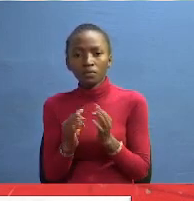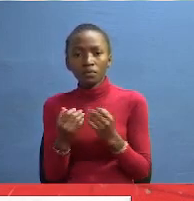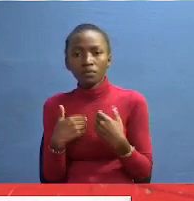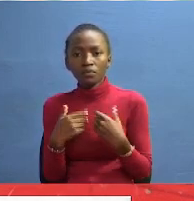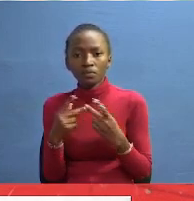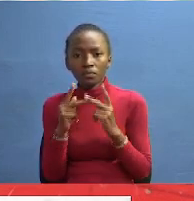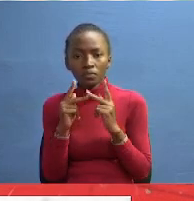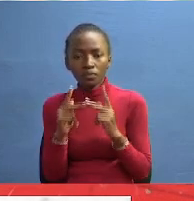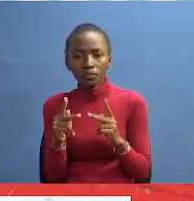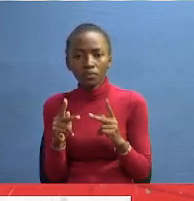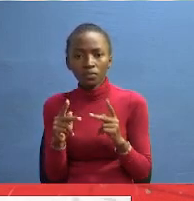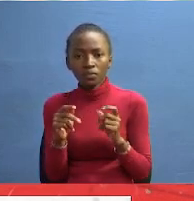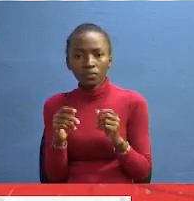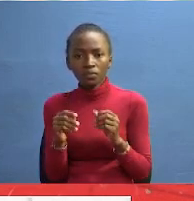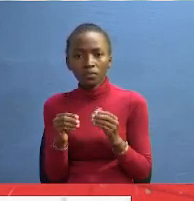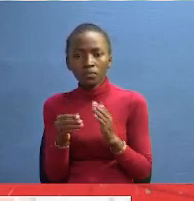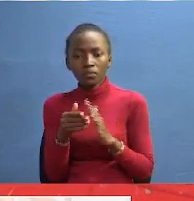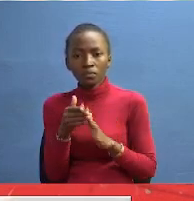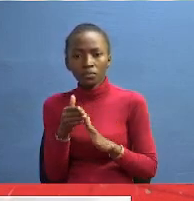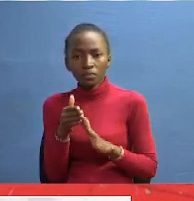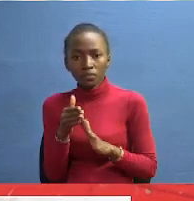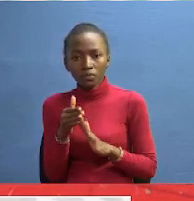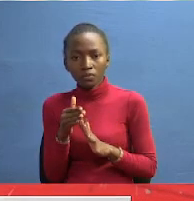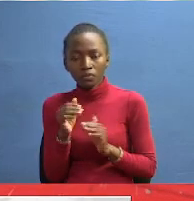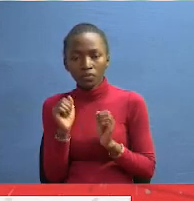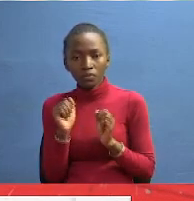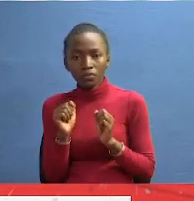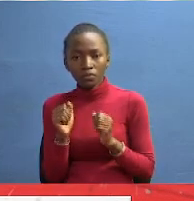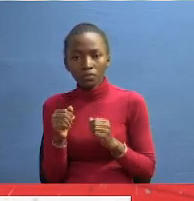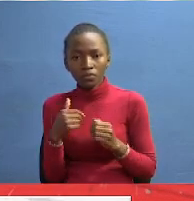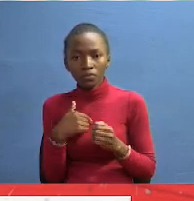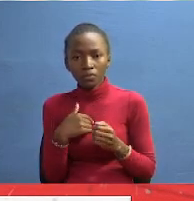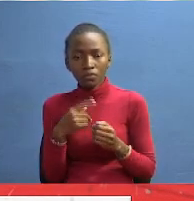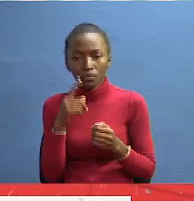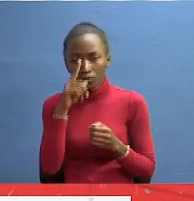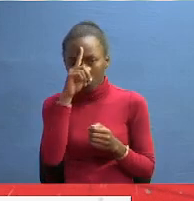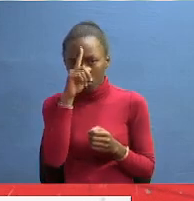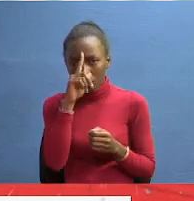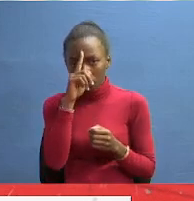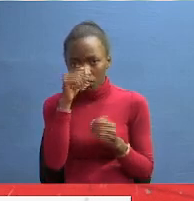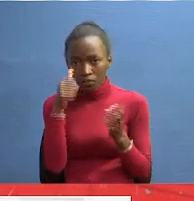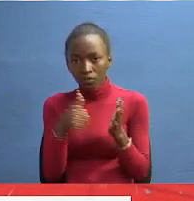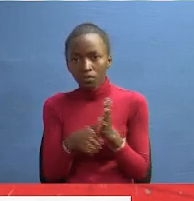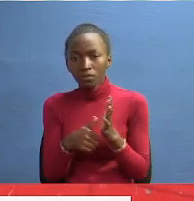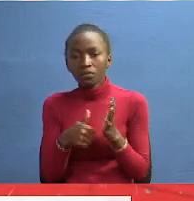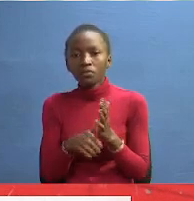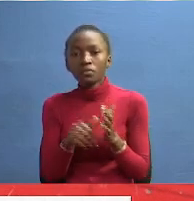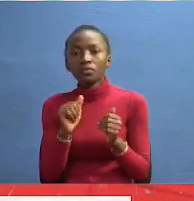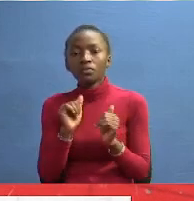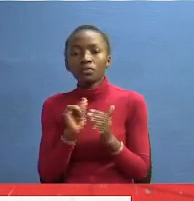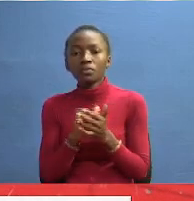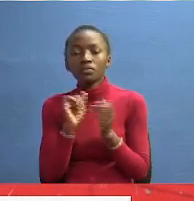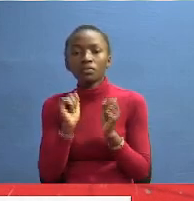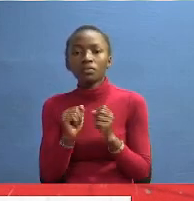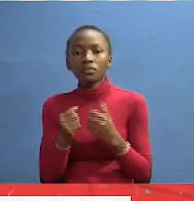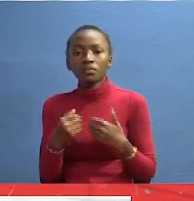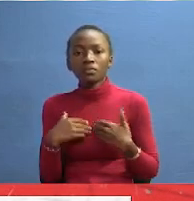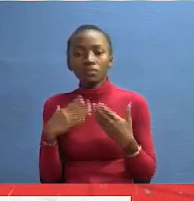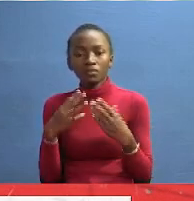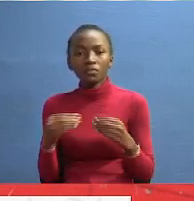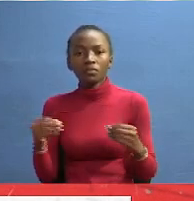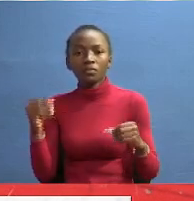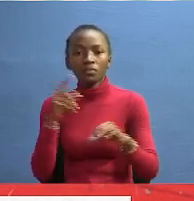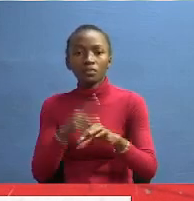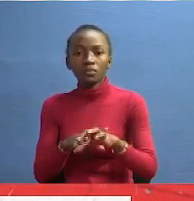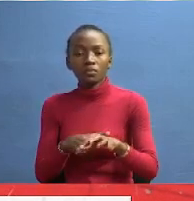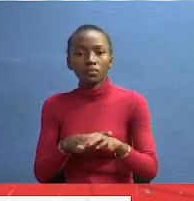slowly but surely there is going to be a very serious fault line, which again will take quite a long time for it to be mended. So